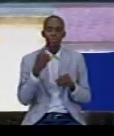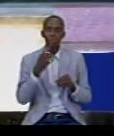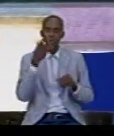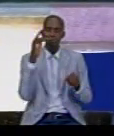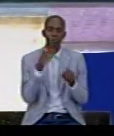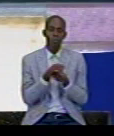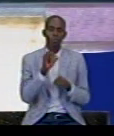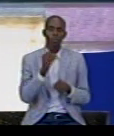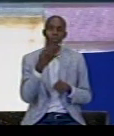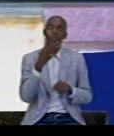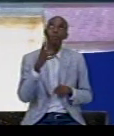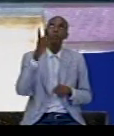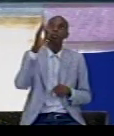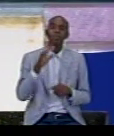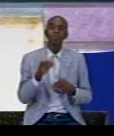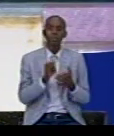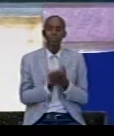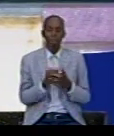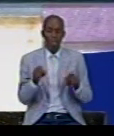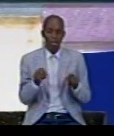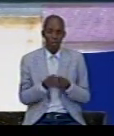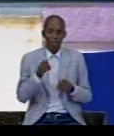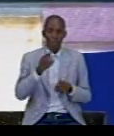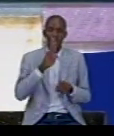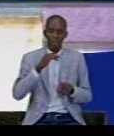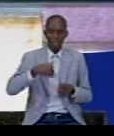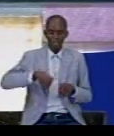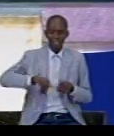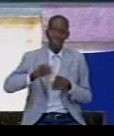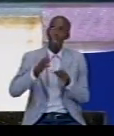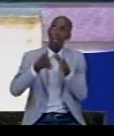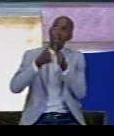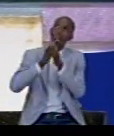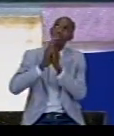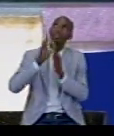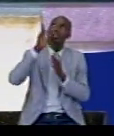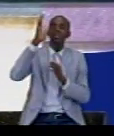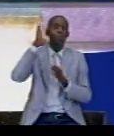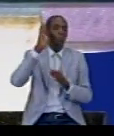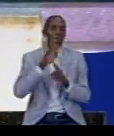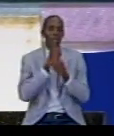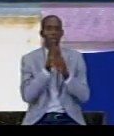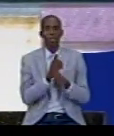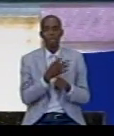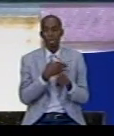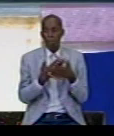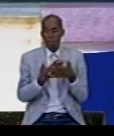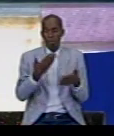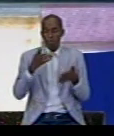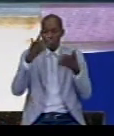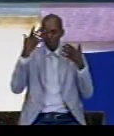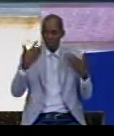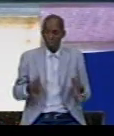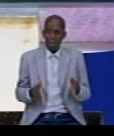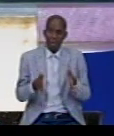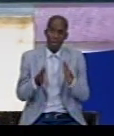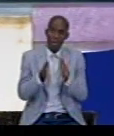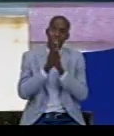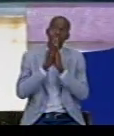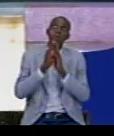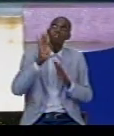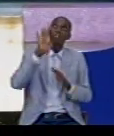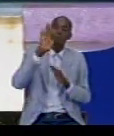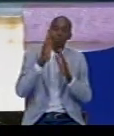of God, that while they are yet speaking, I will answer. And before they finish making